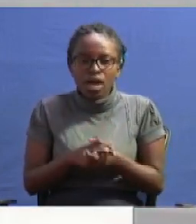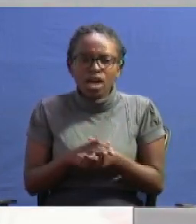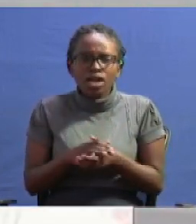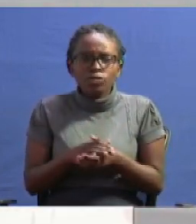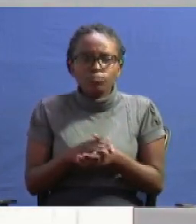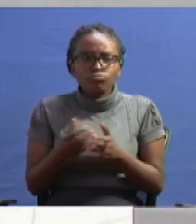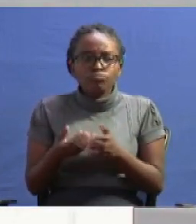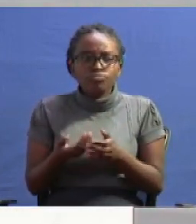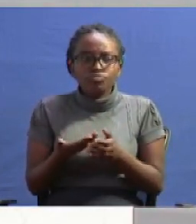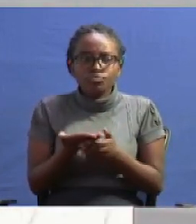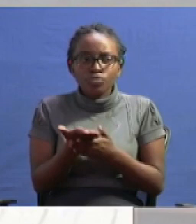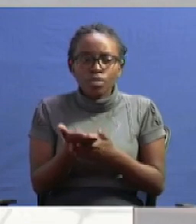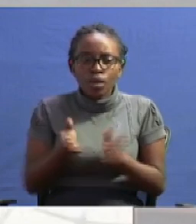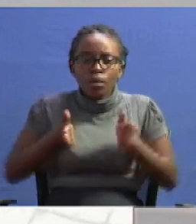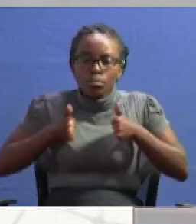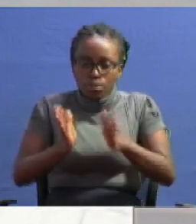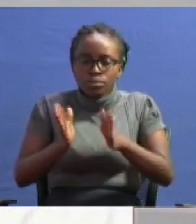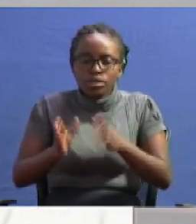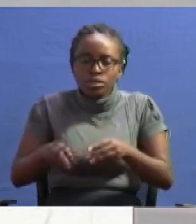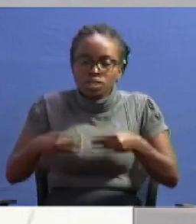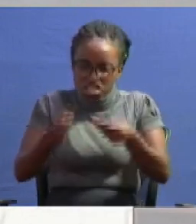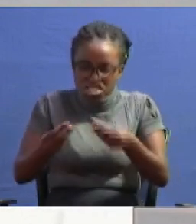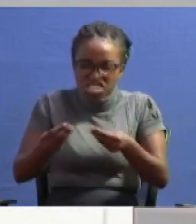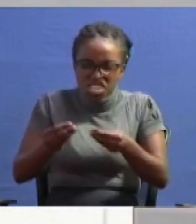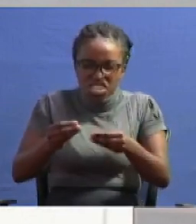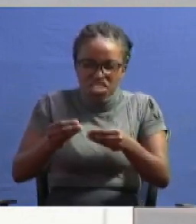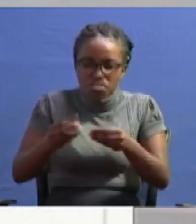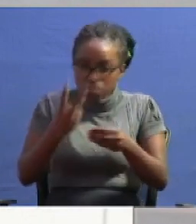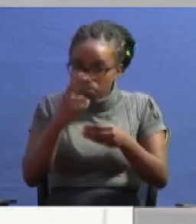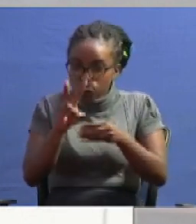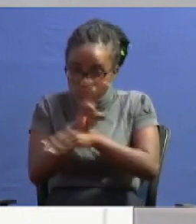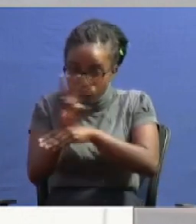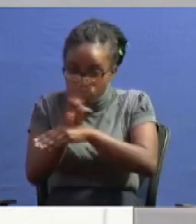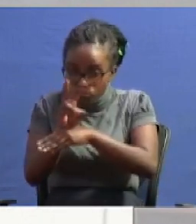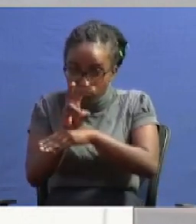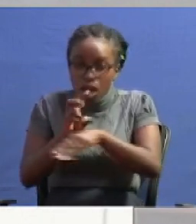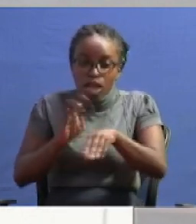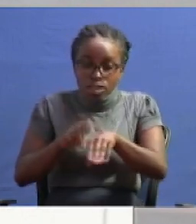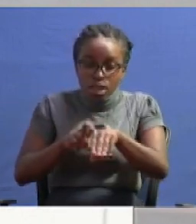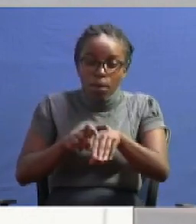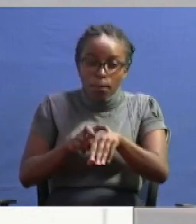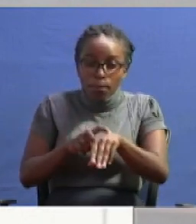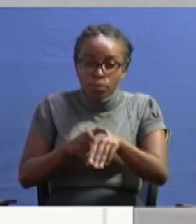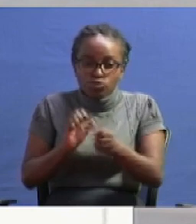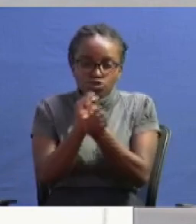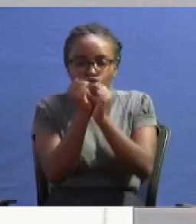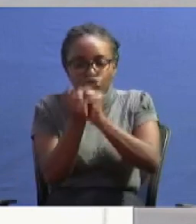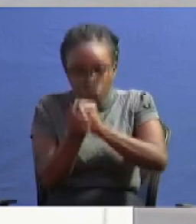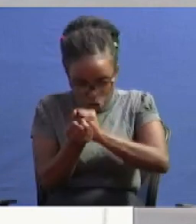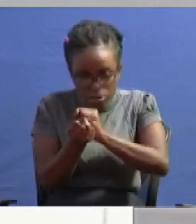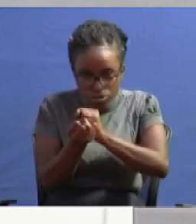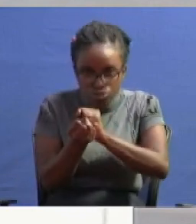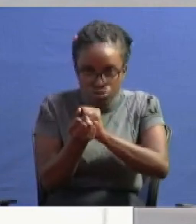course, public have been giving their views on what they want to be at least changed, and given some